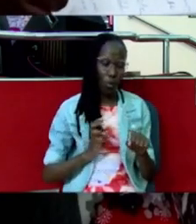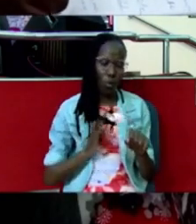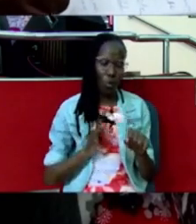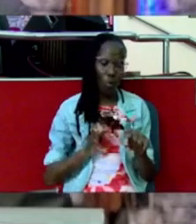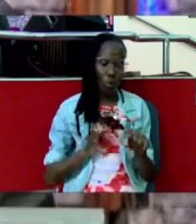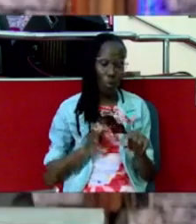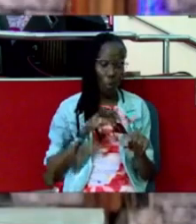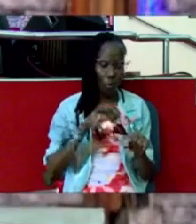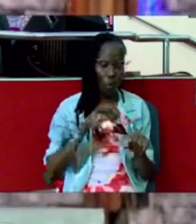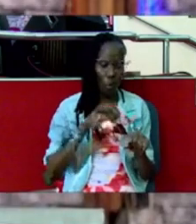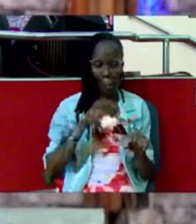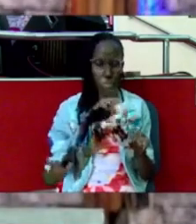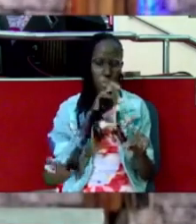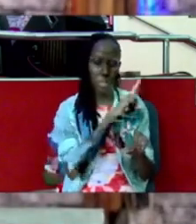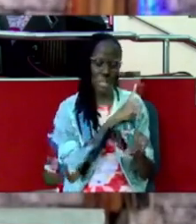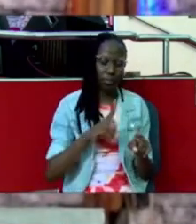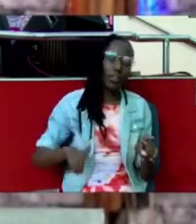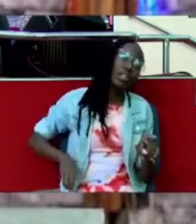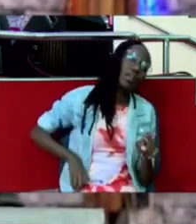is